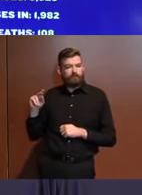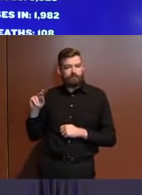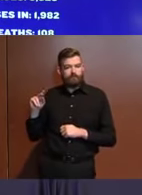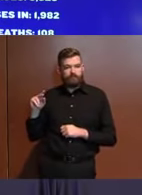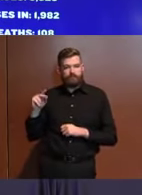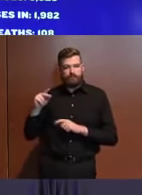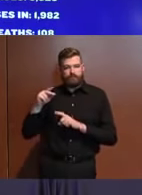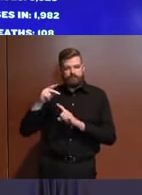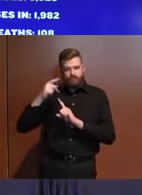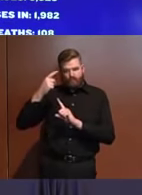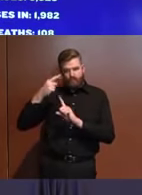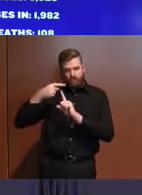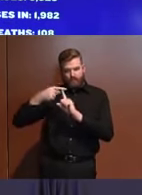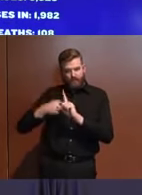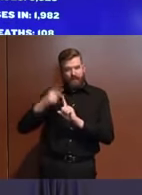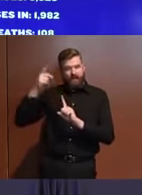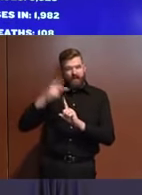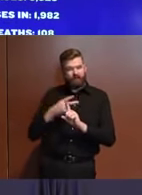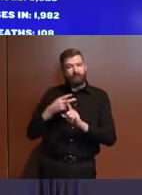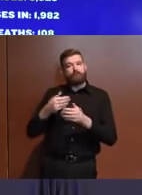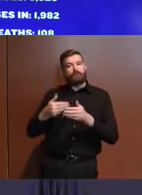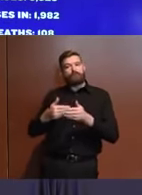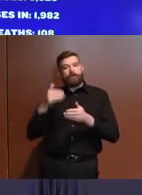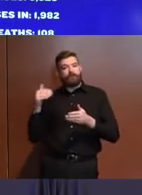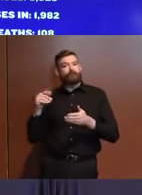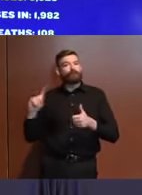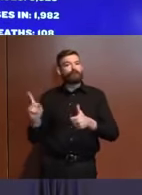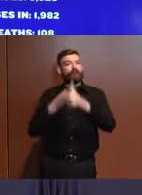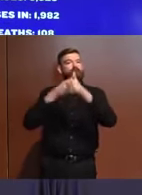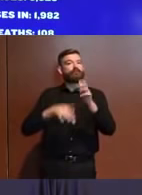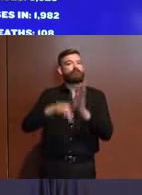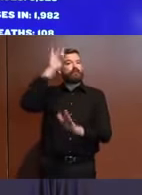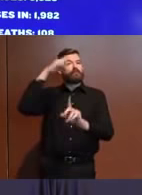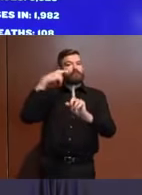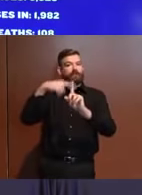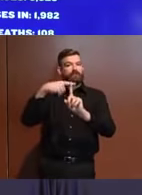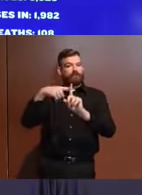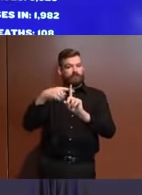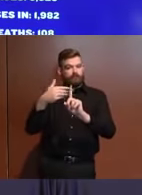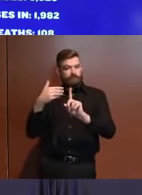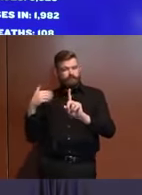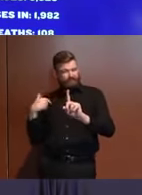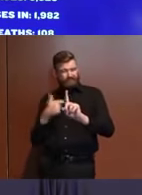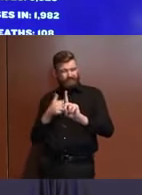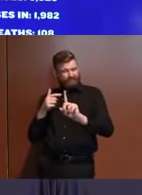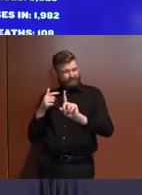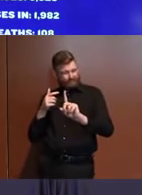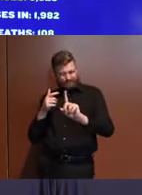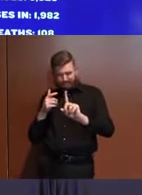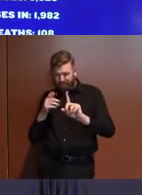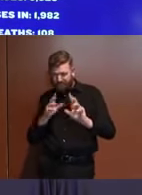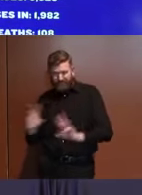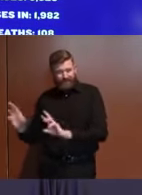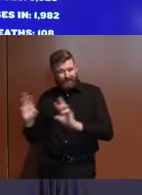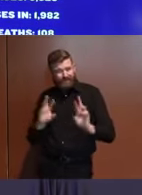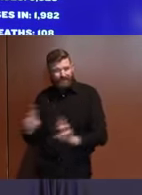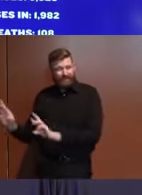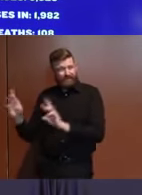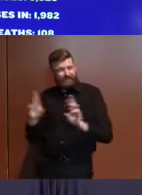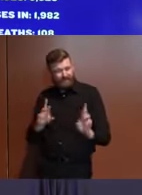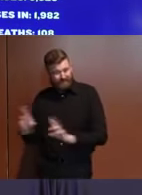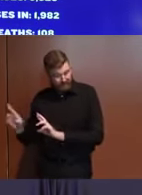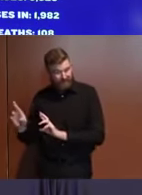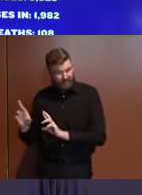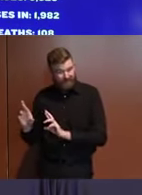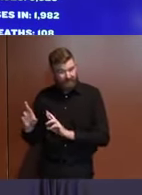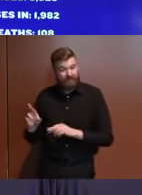case. Before I speak more about testing, I want to announce that I have authorized the advanced payment